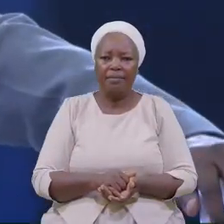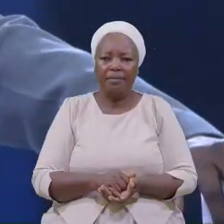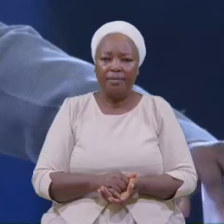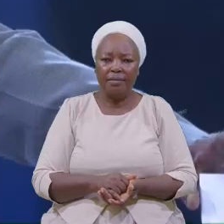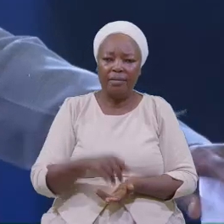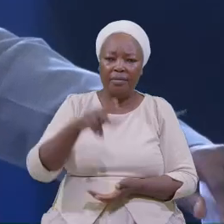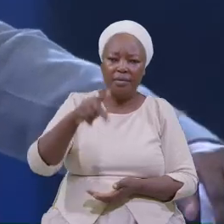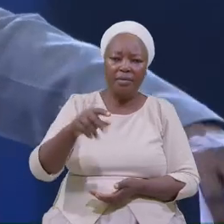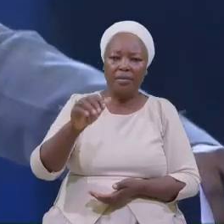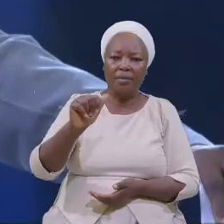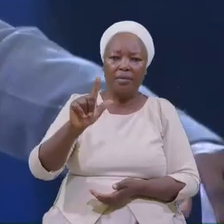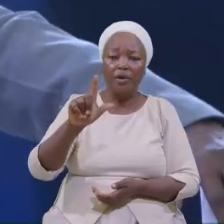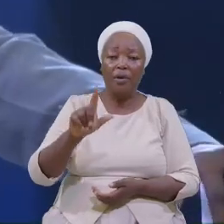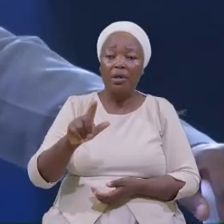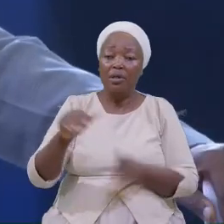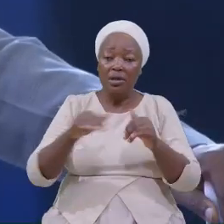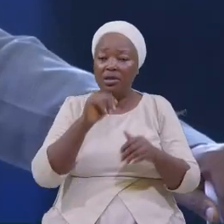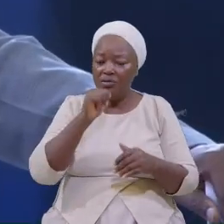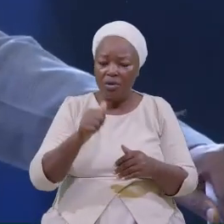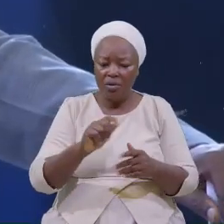Paul did not waver.